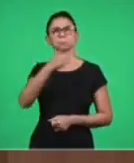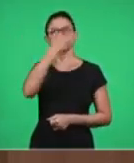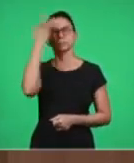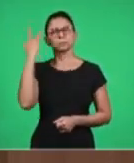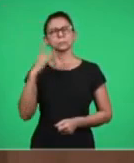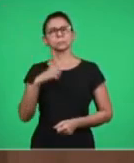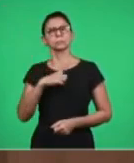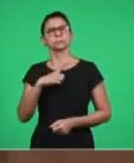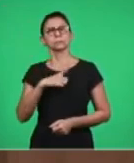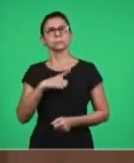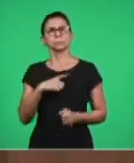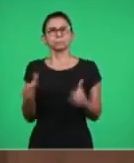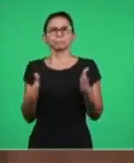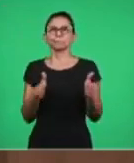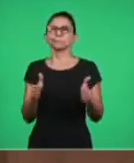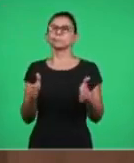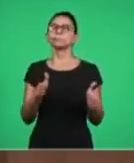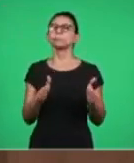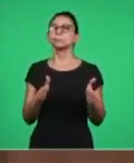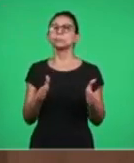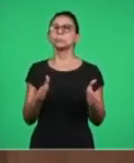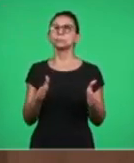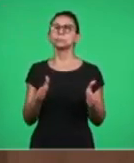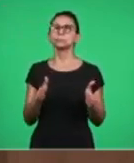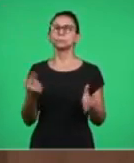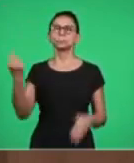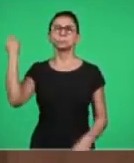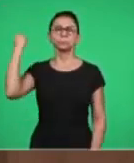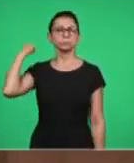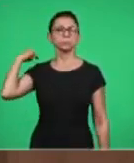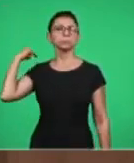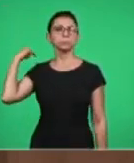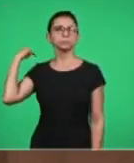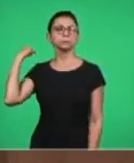They had their own time.